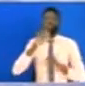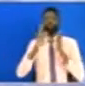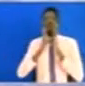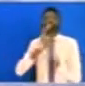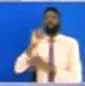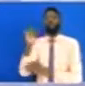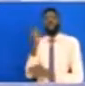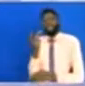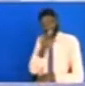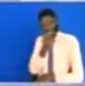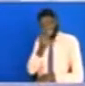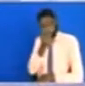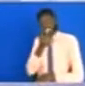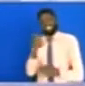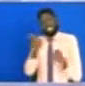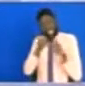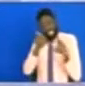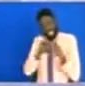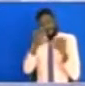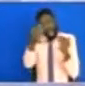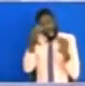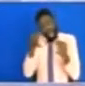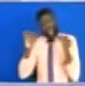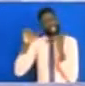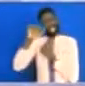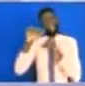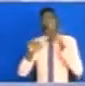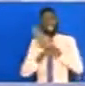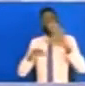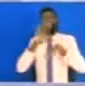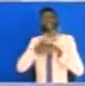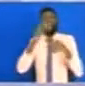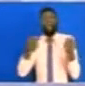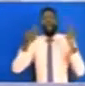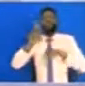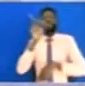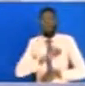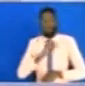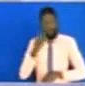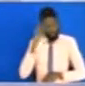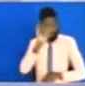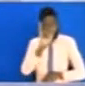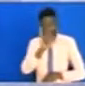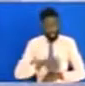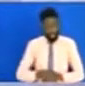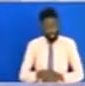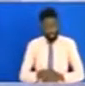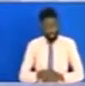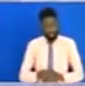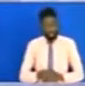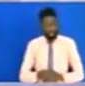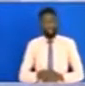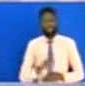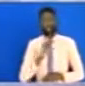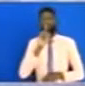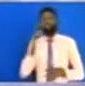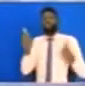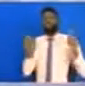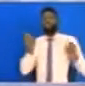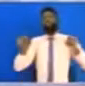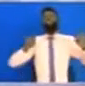president remain accountable for everything that has been done for this. So which is